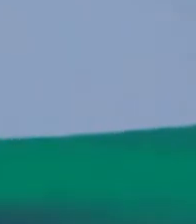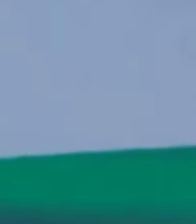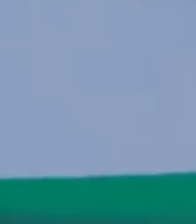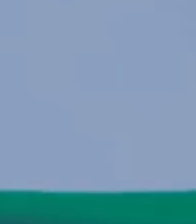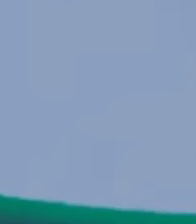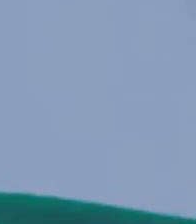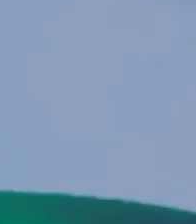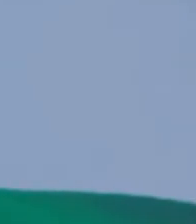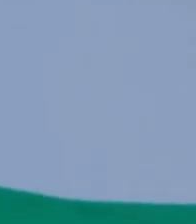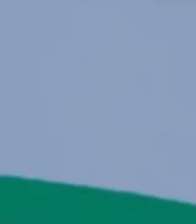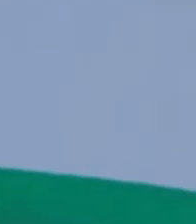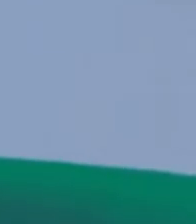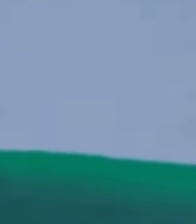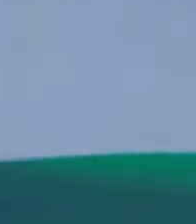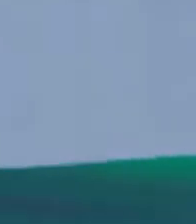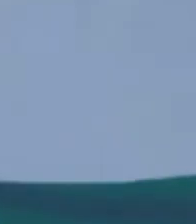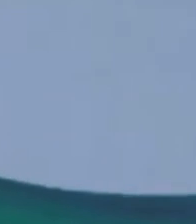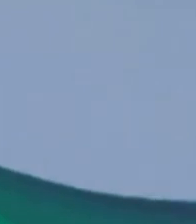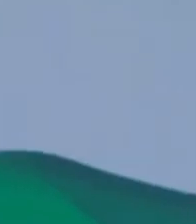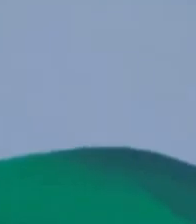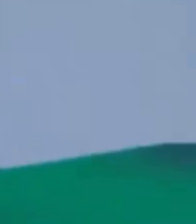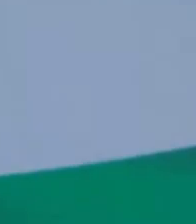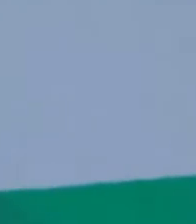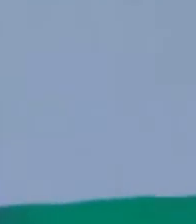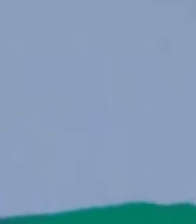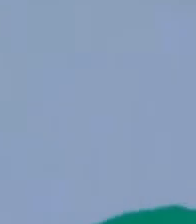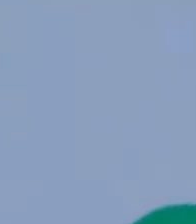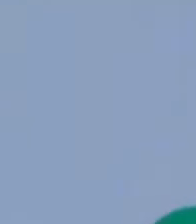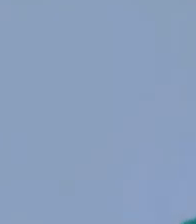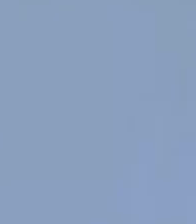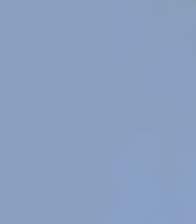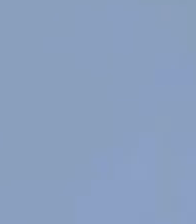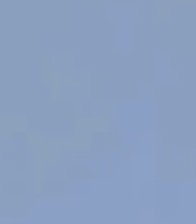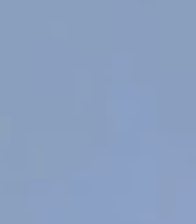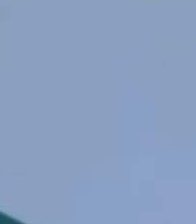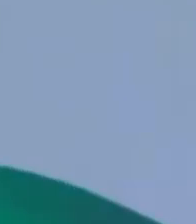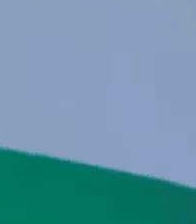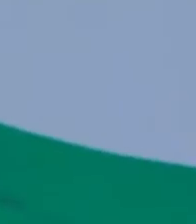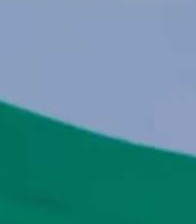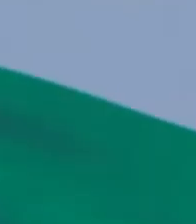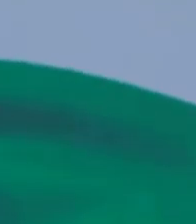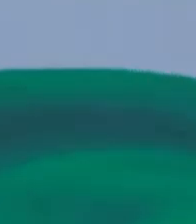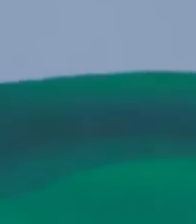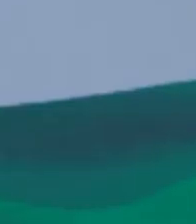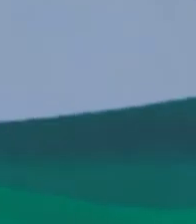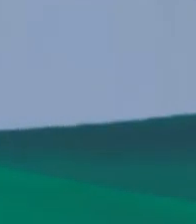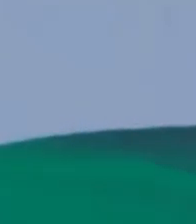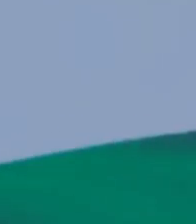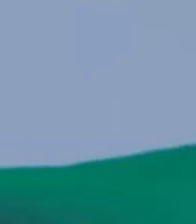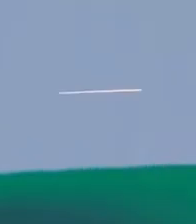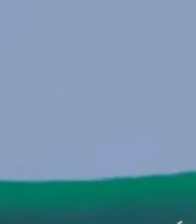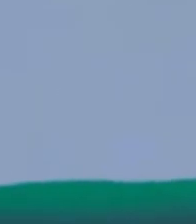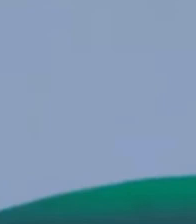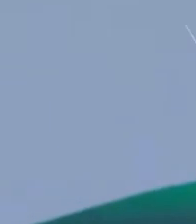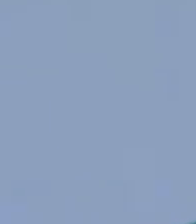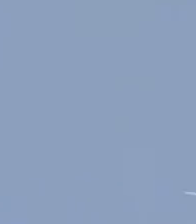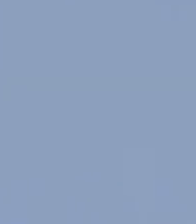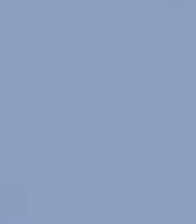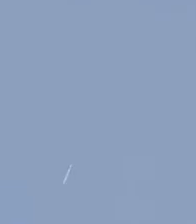Somebody or something go stir up Labour Party ants' nest.